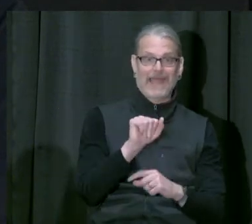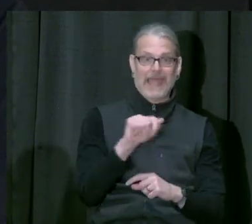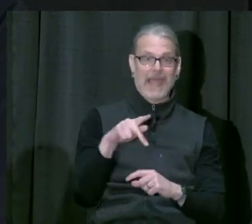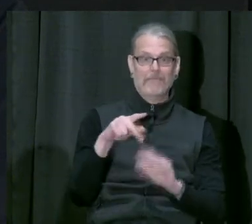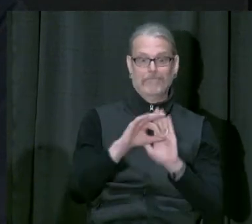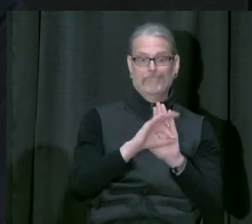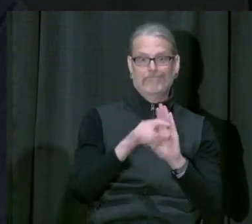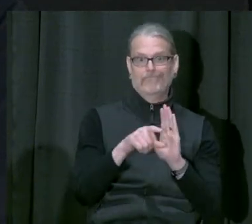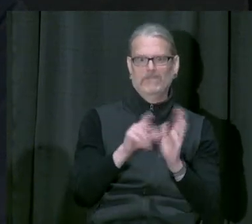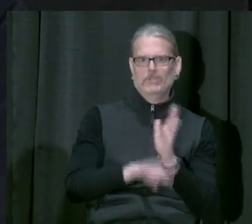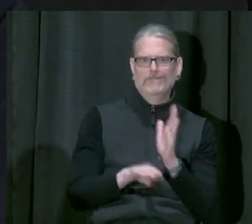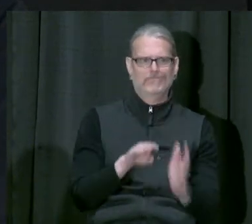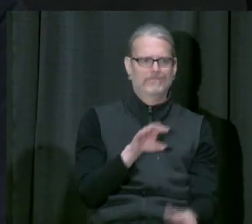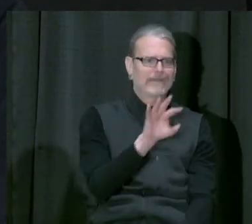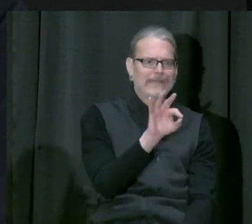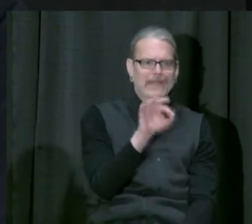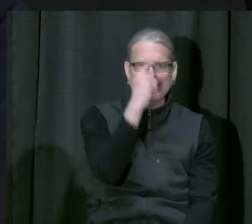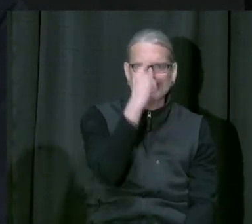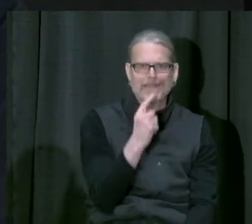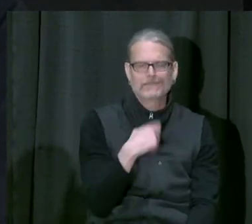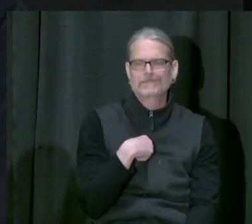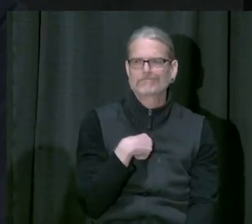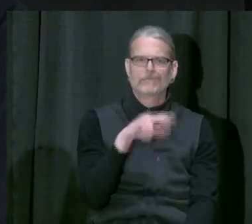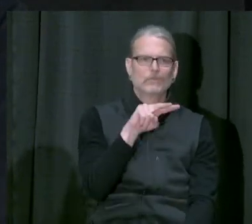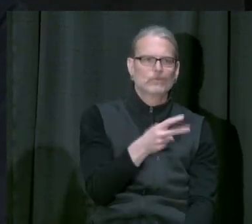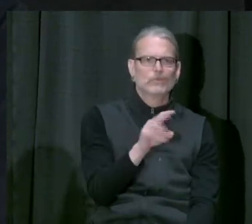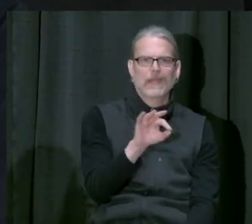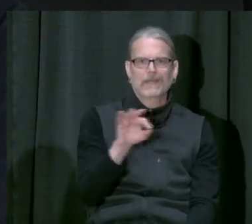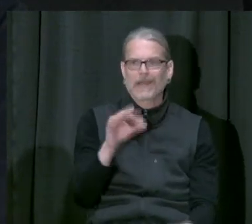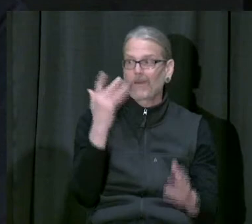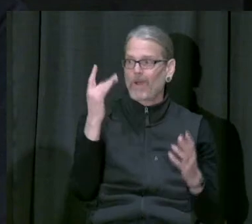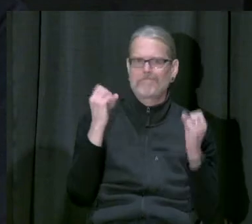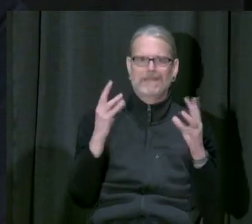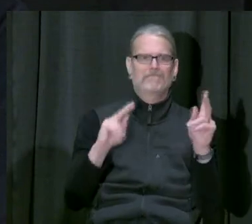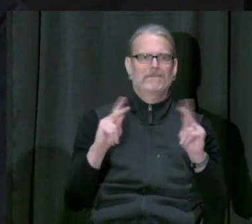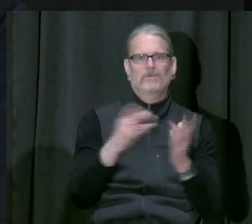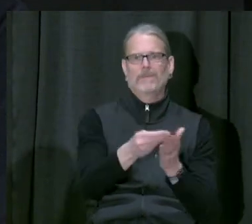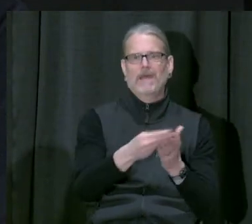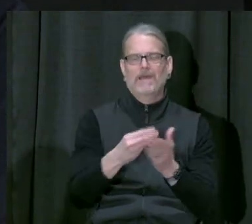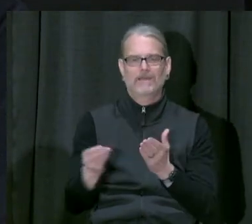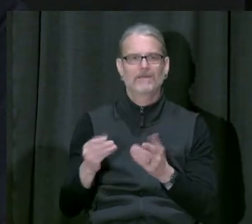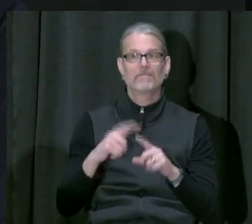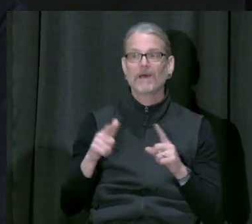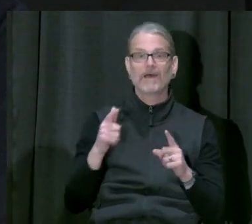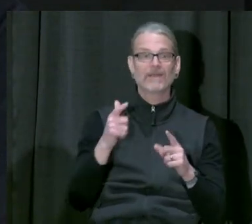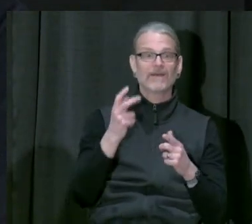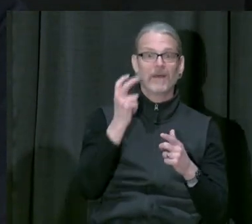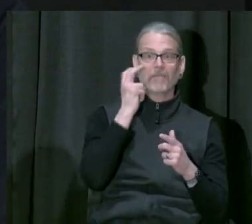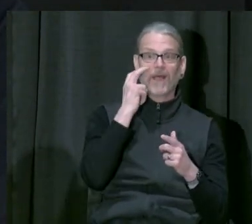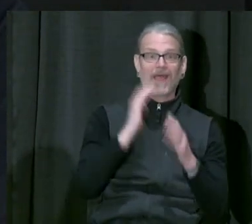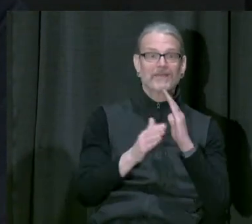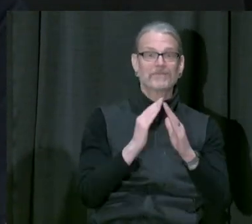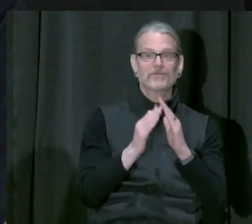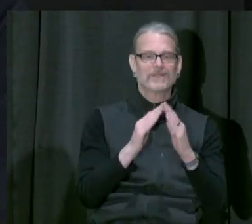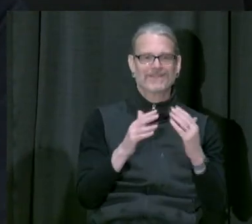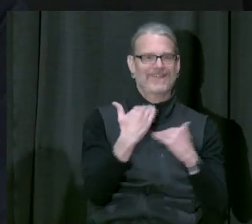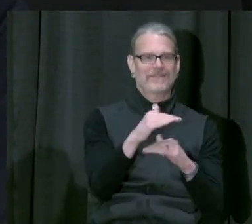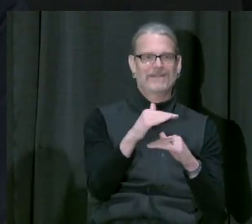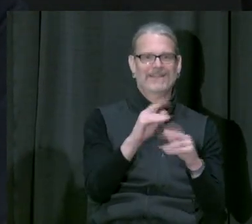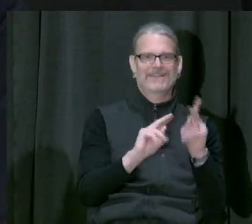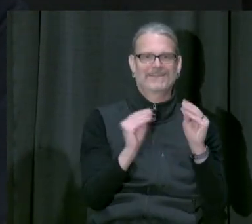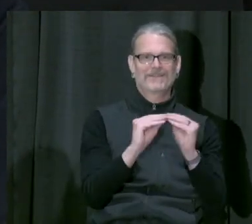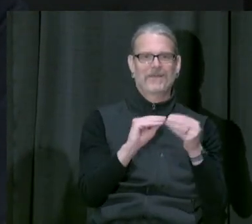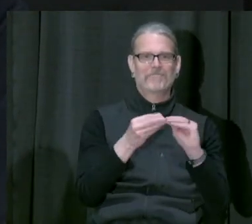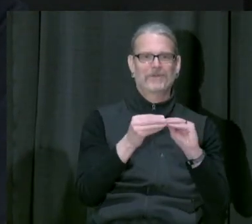cents, yep. $2.99. It's high volume. Well, the blindness field by definition has no high volume. So if we